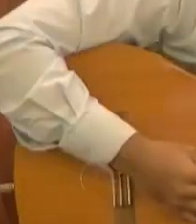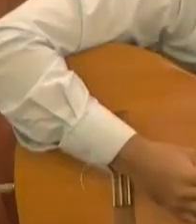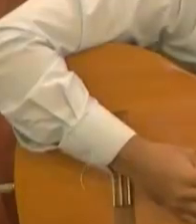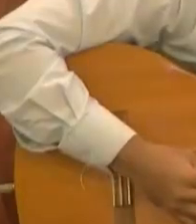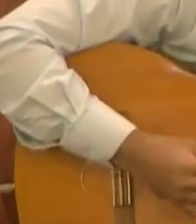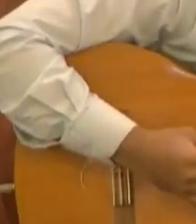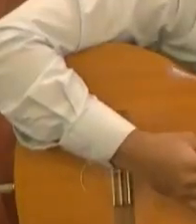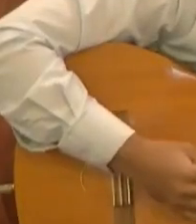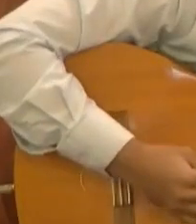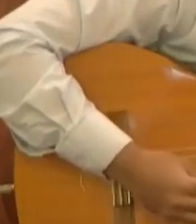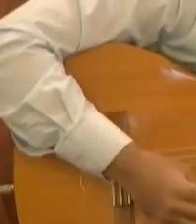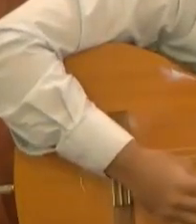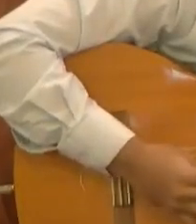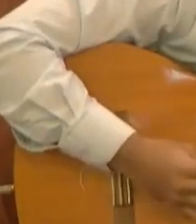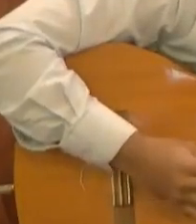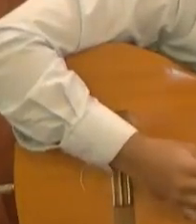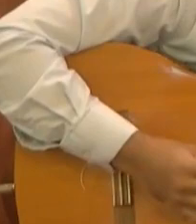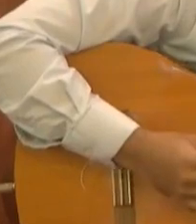spirit